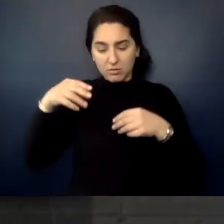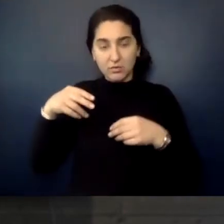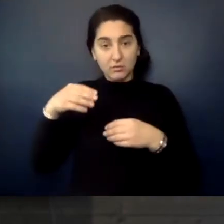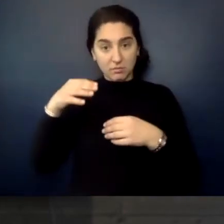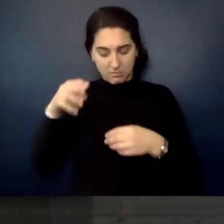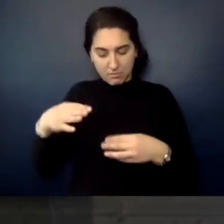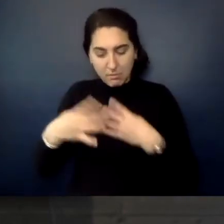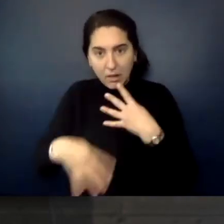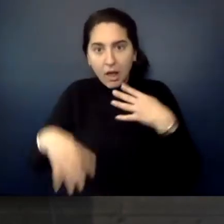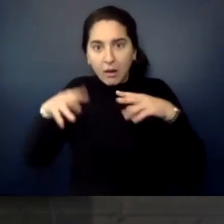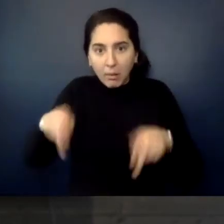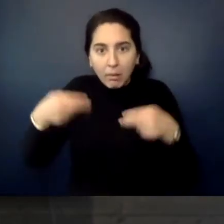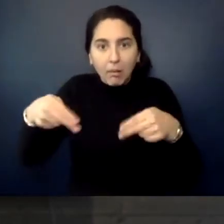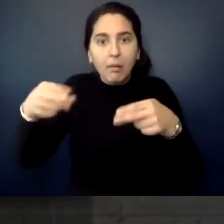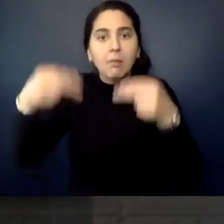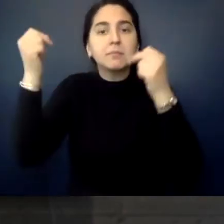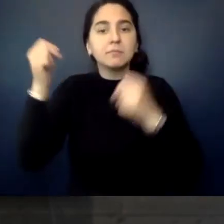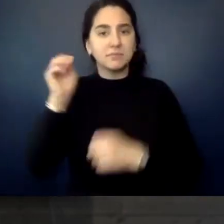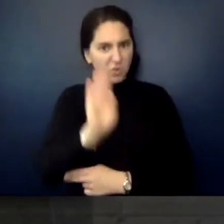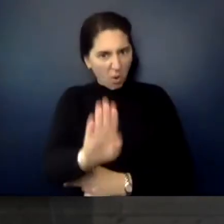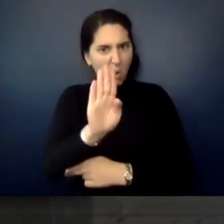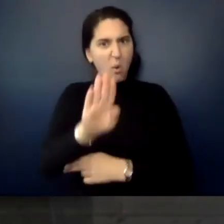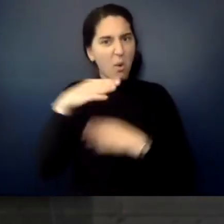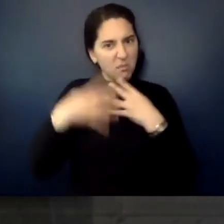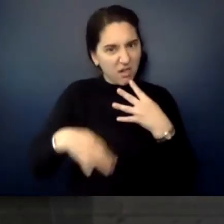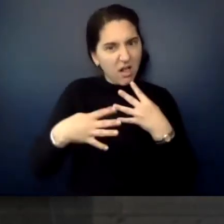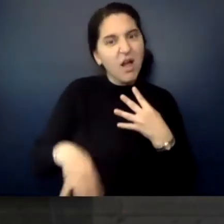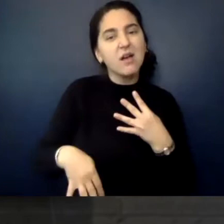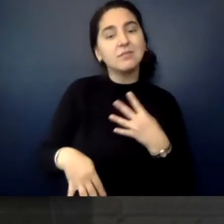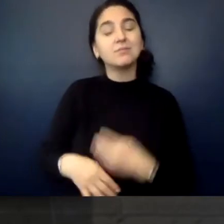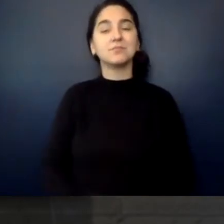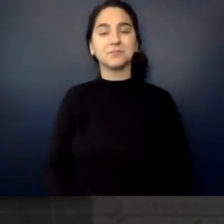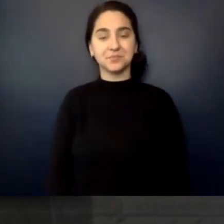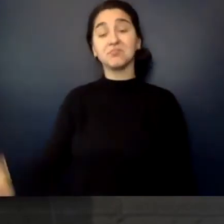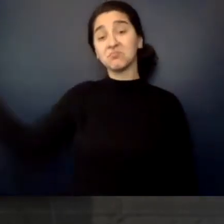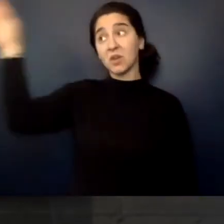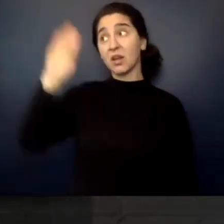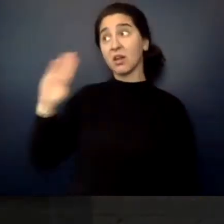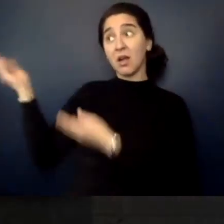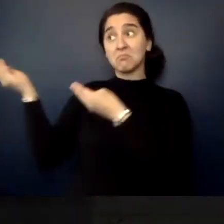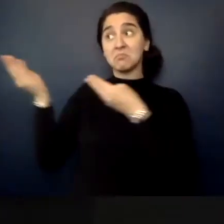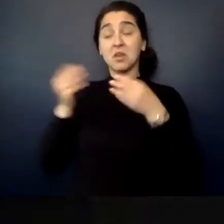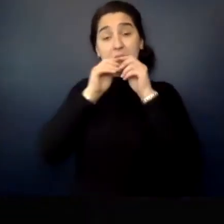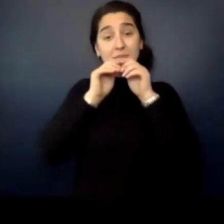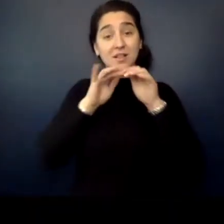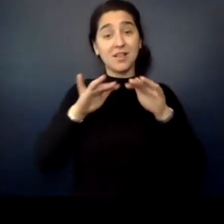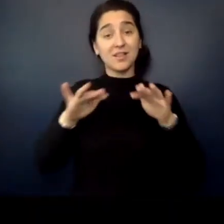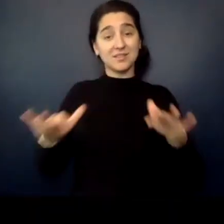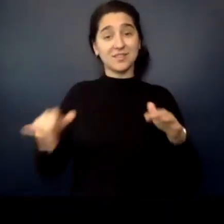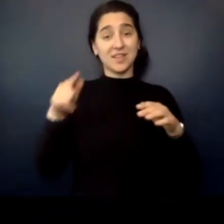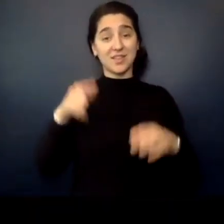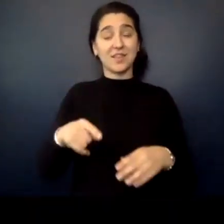May God add his blessing to the reading of this holy word.